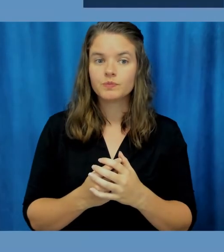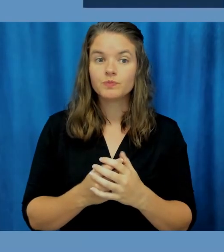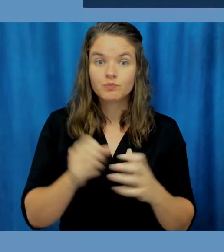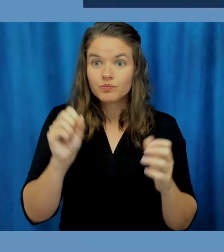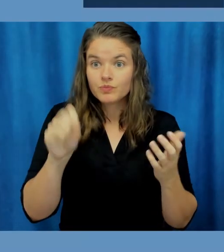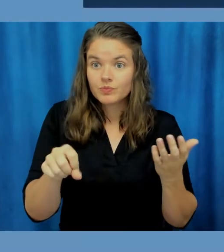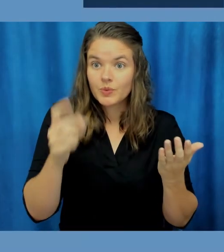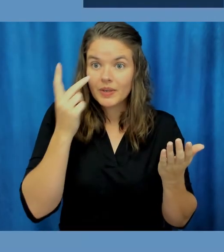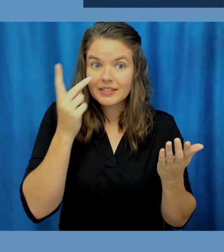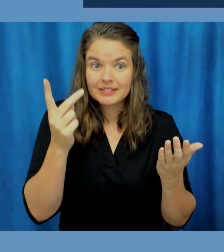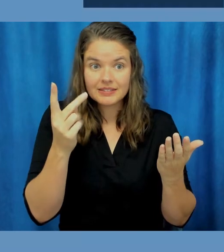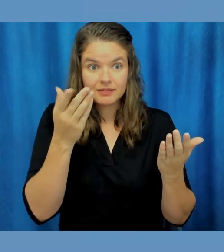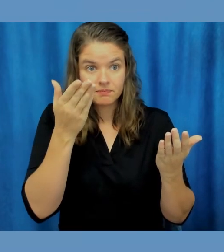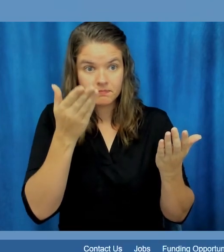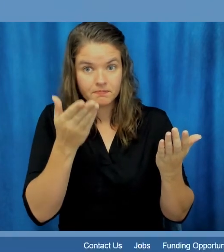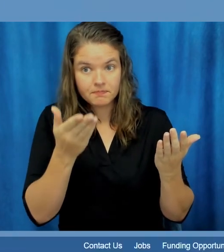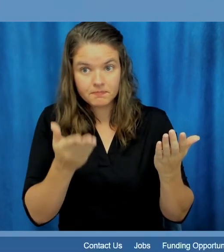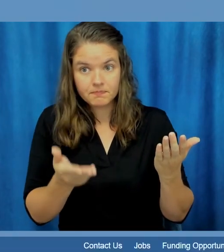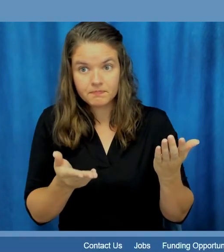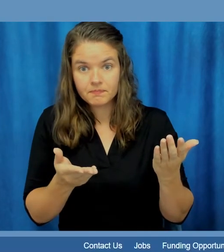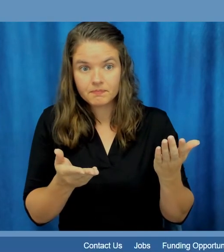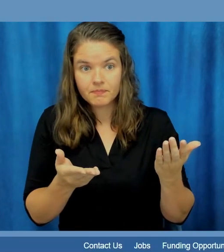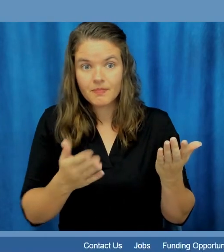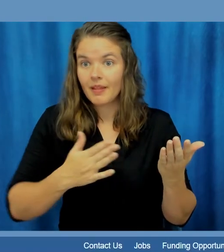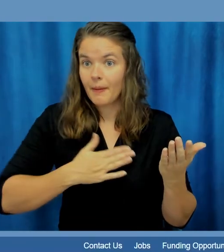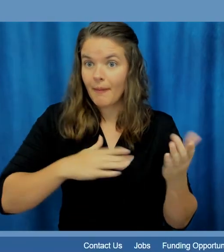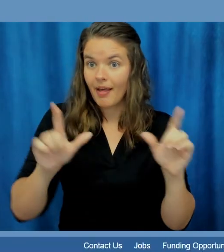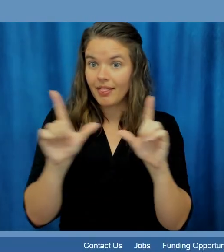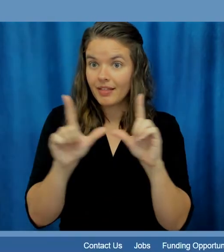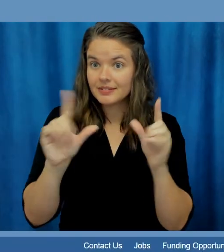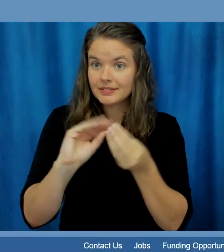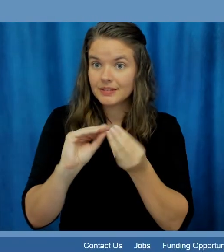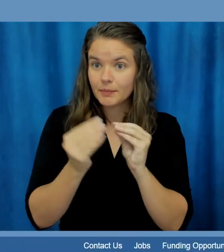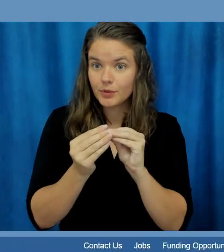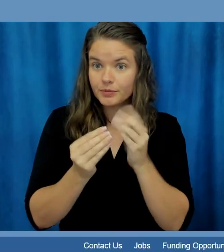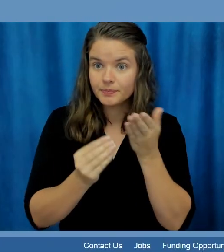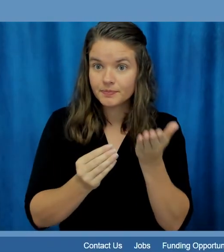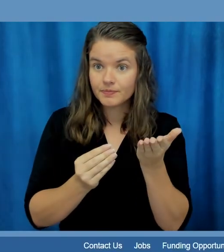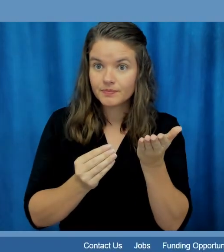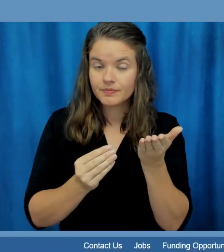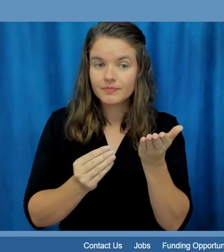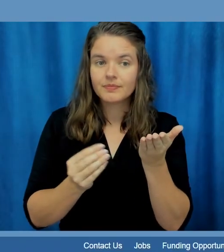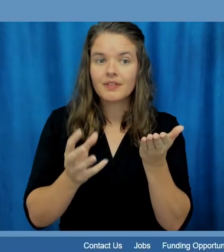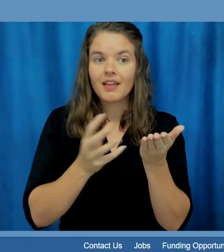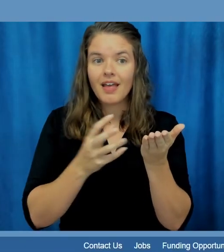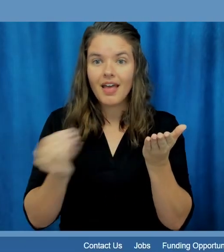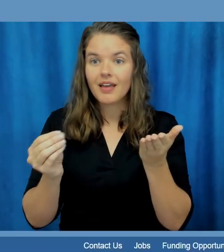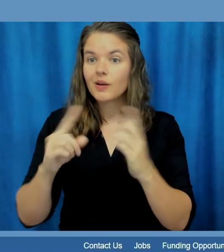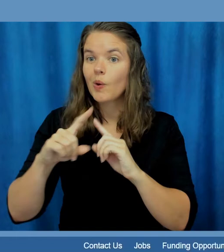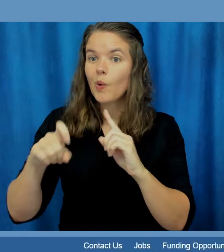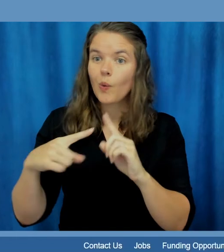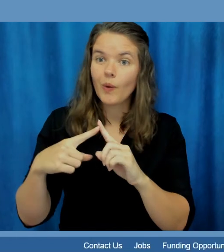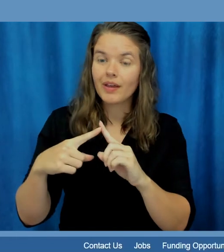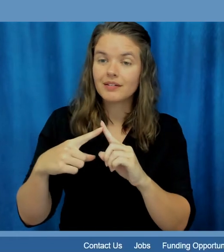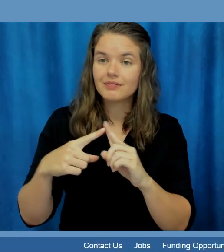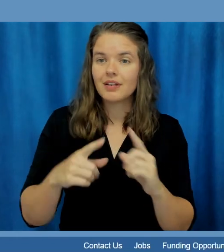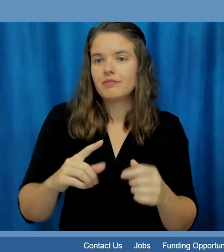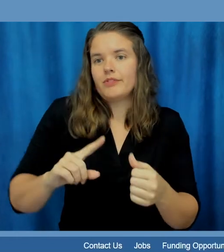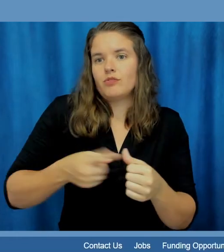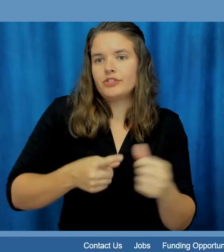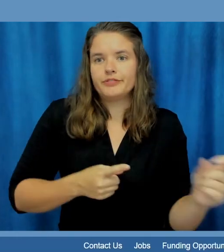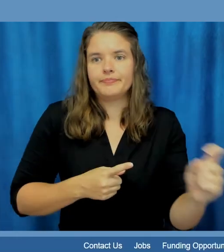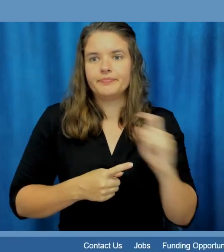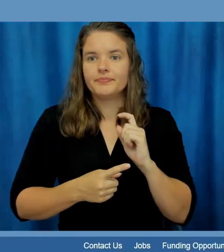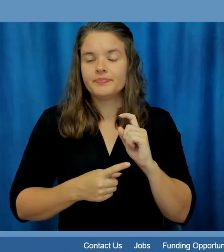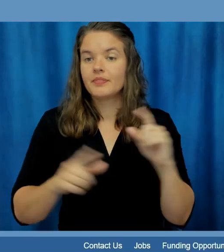and you can see that this is my license number, and this is when it was